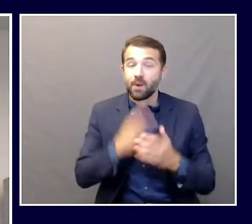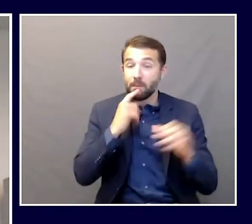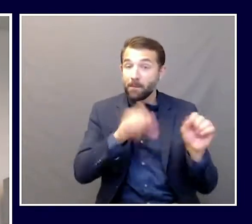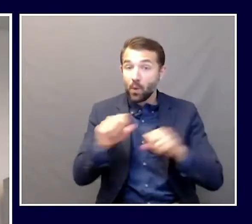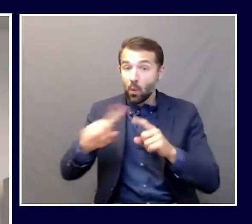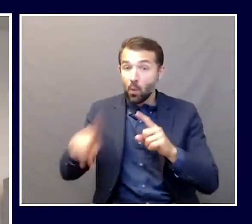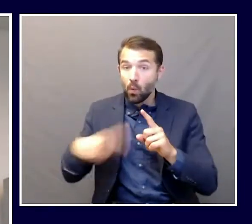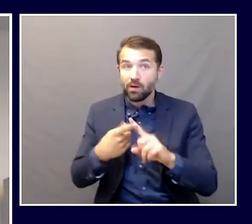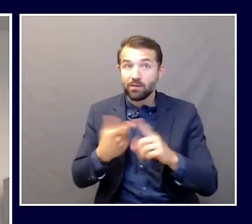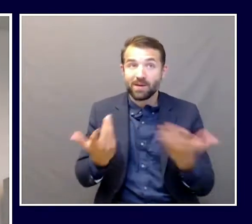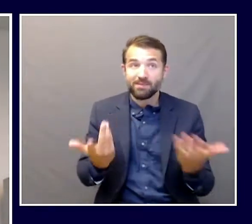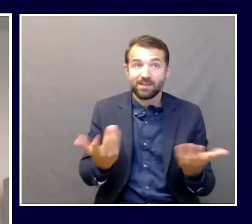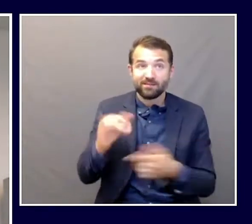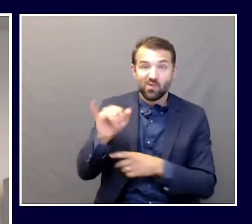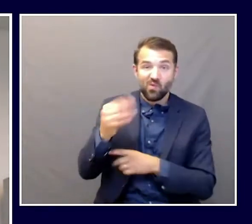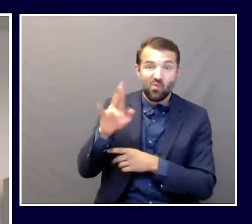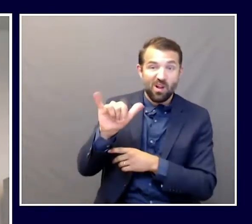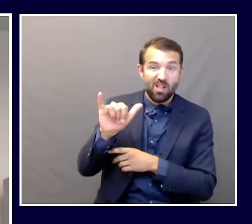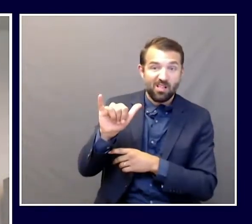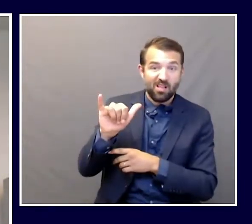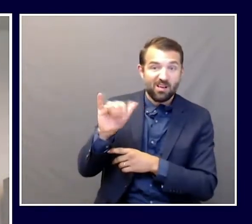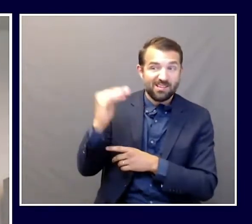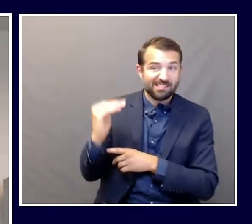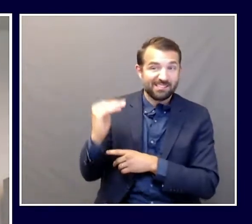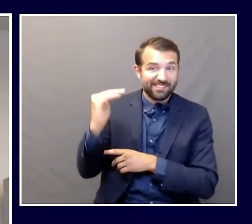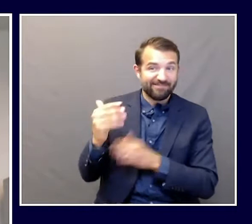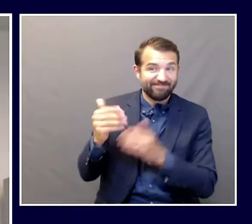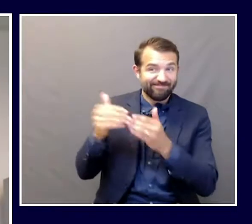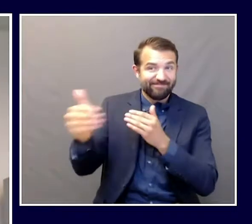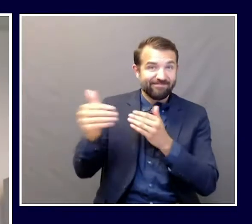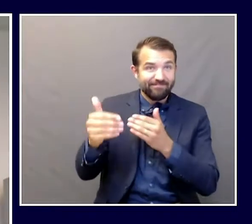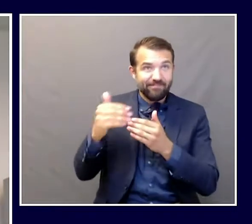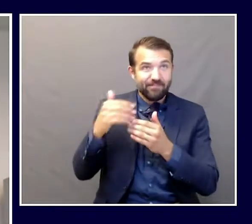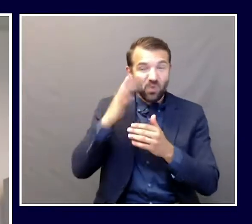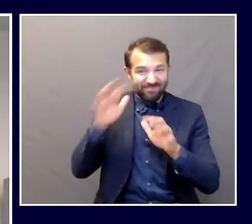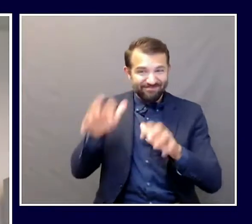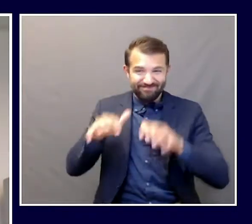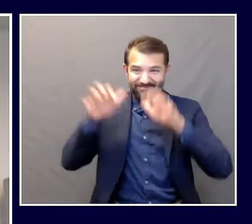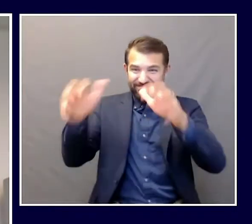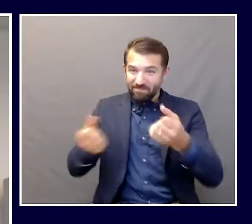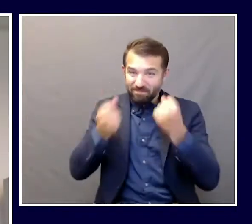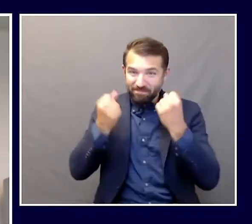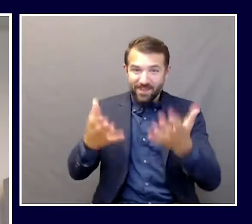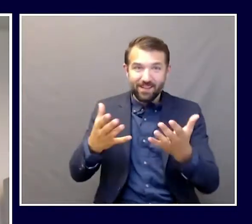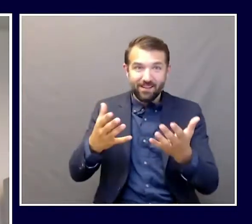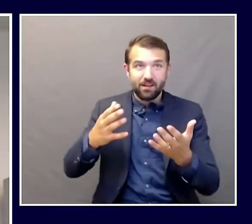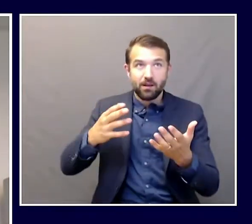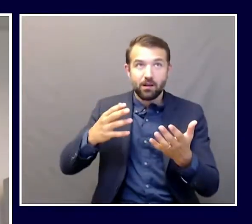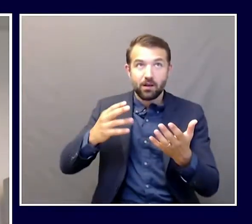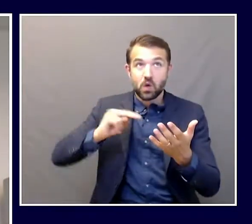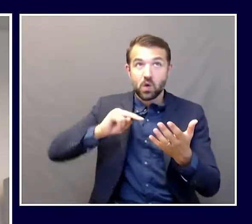Okay, thank you, appreciate it. Thanks, Charlie. And the last question for the afternoon goes to Patrick Whittle.